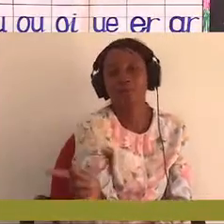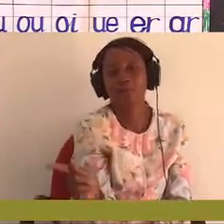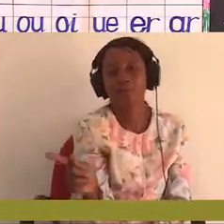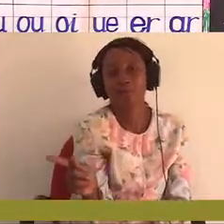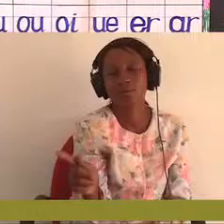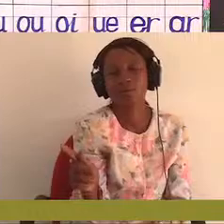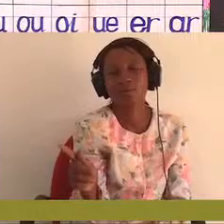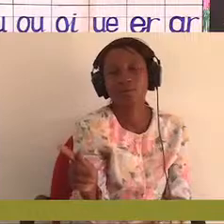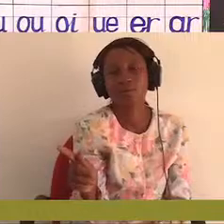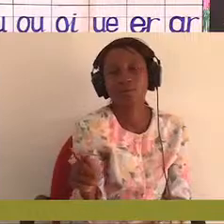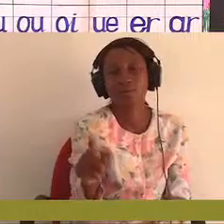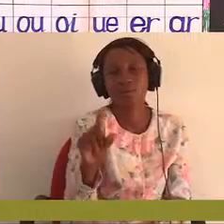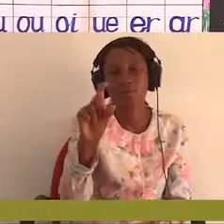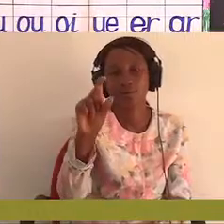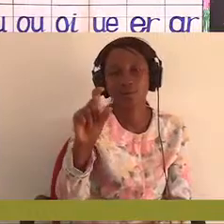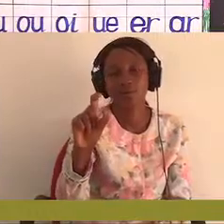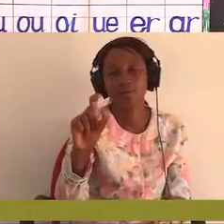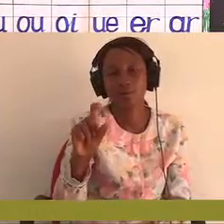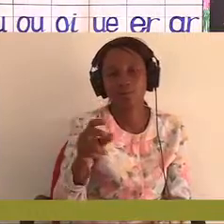Good.